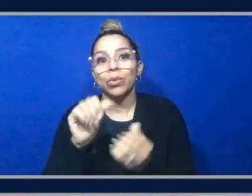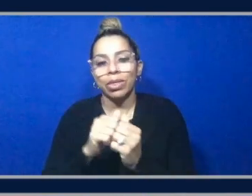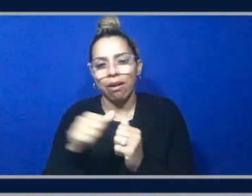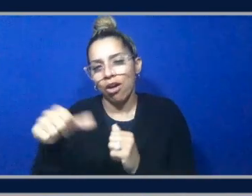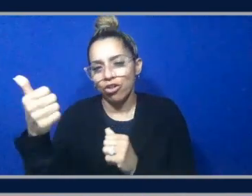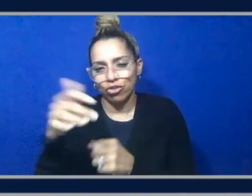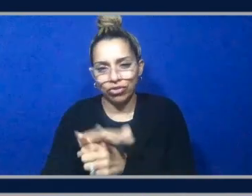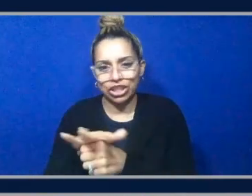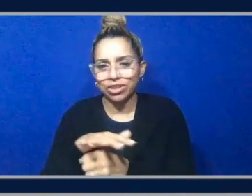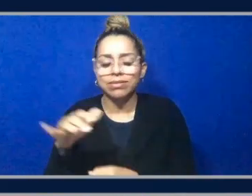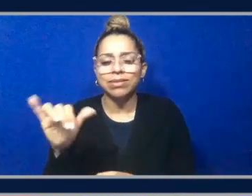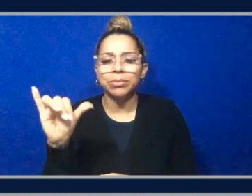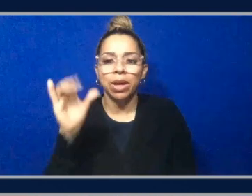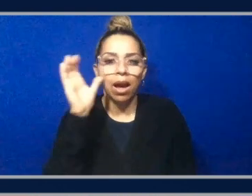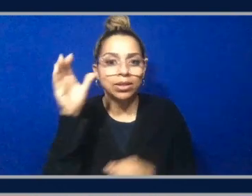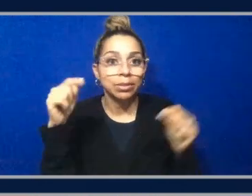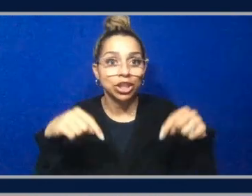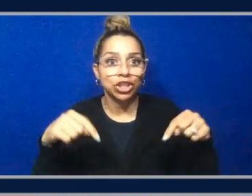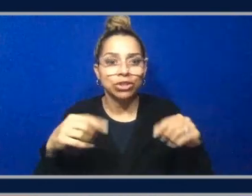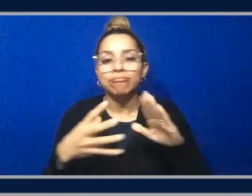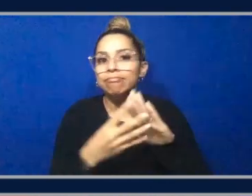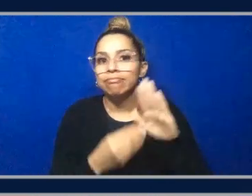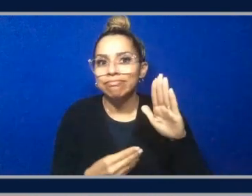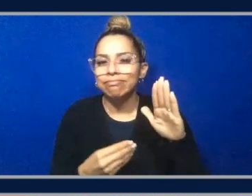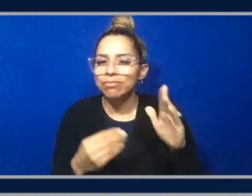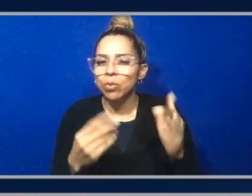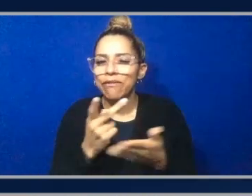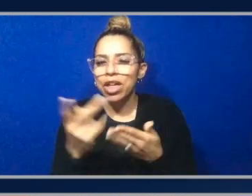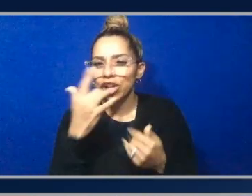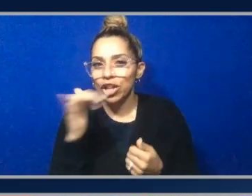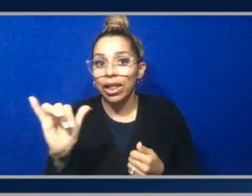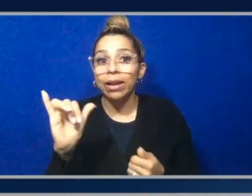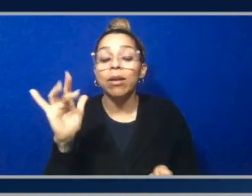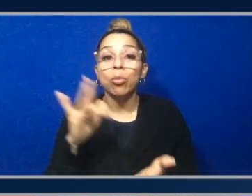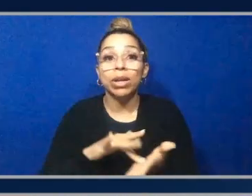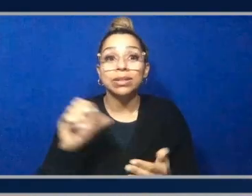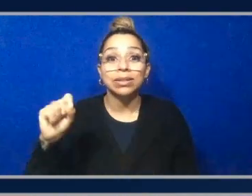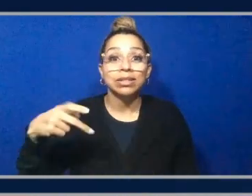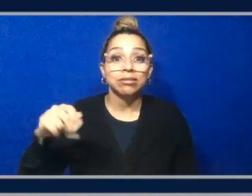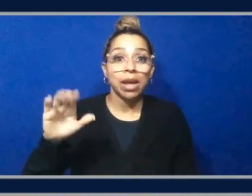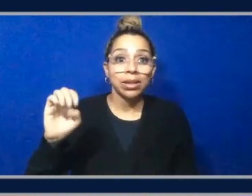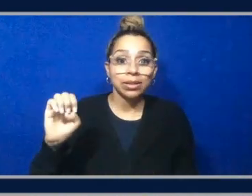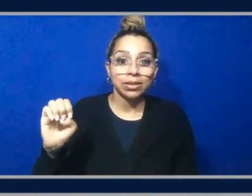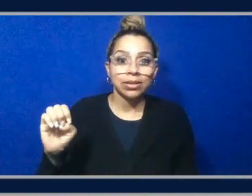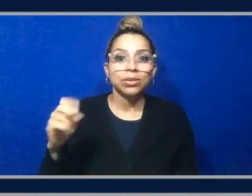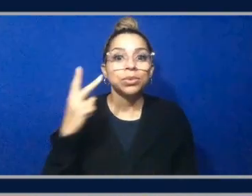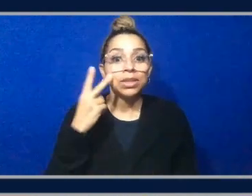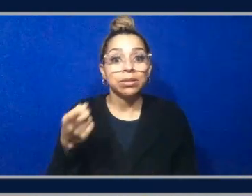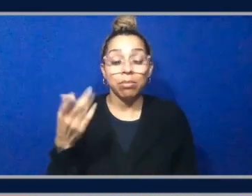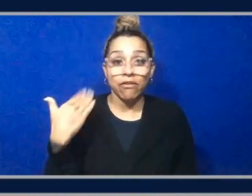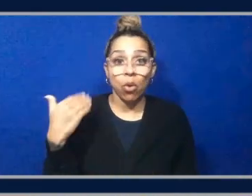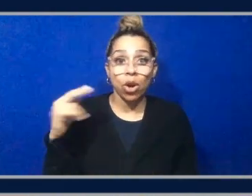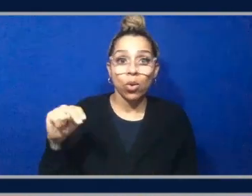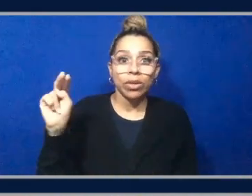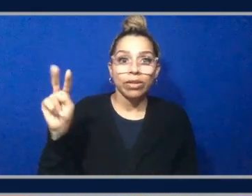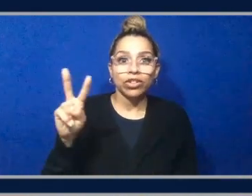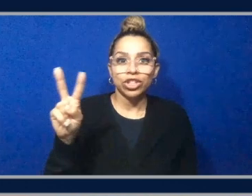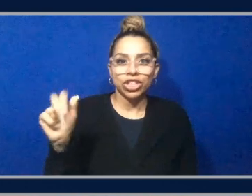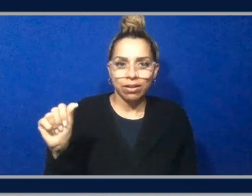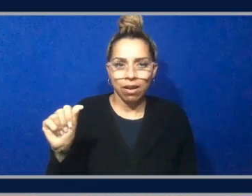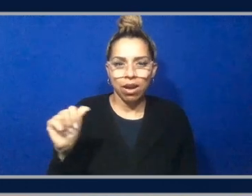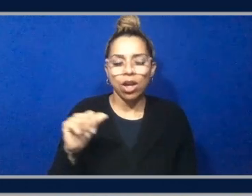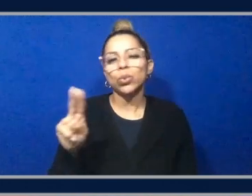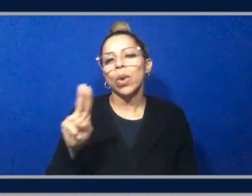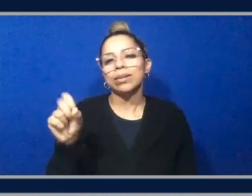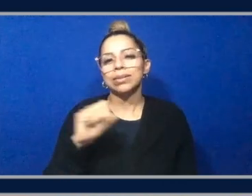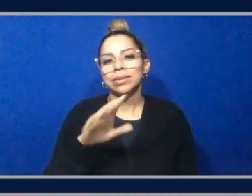I press space, now you can see that I was in North Virginia, US Central 1, and now I actually switched to